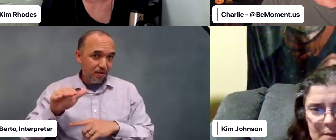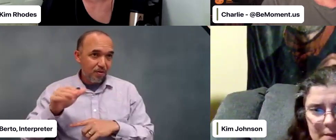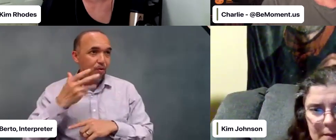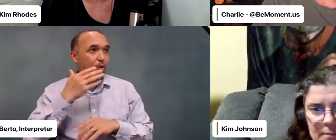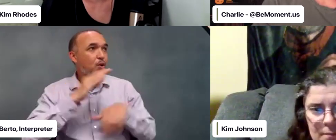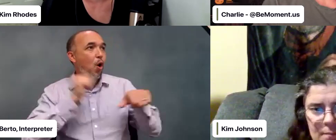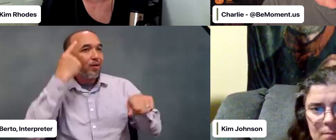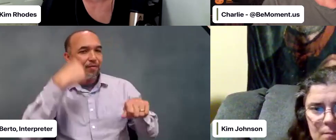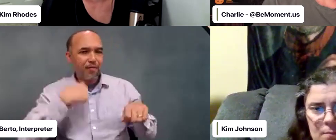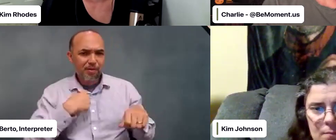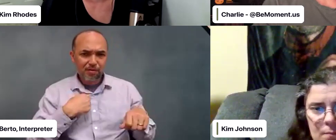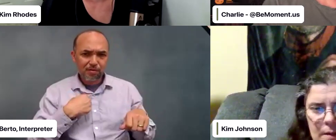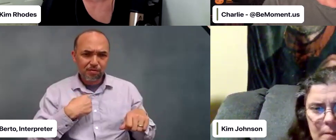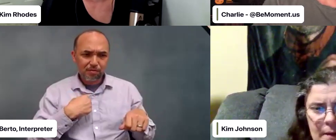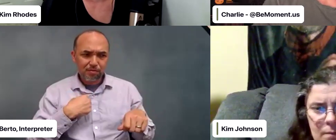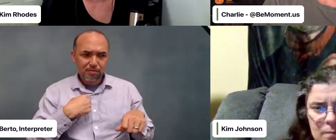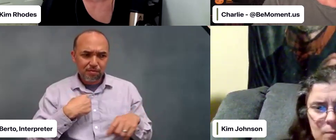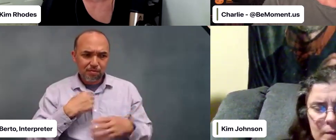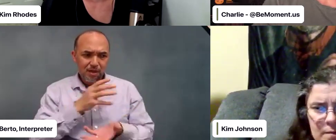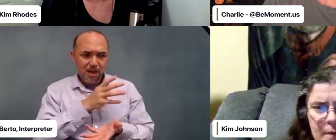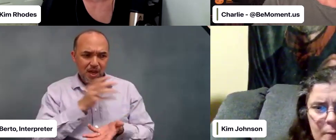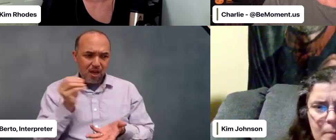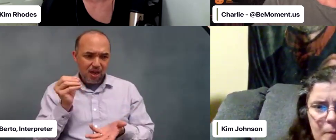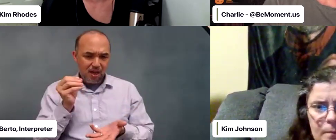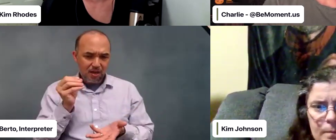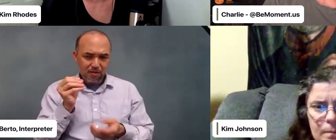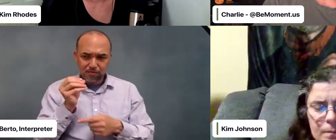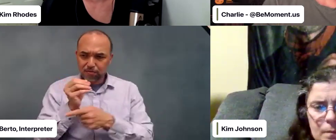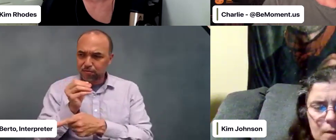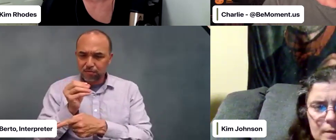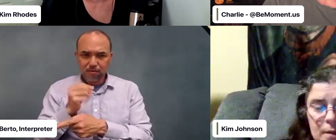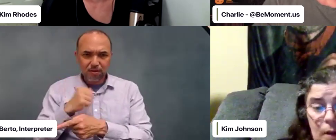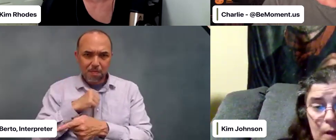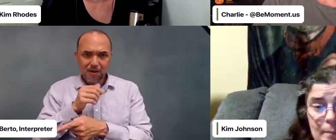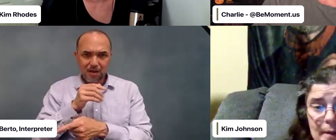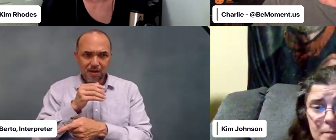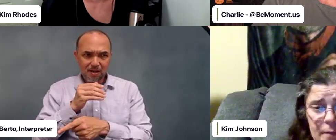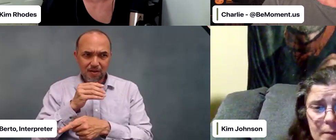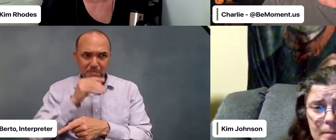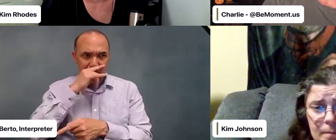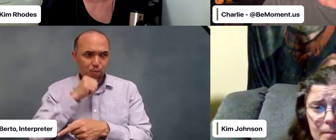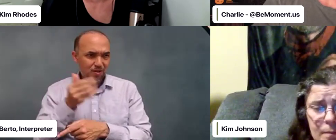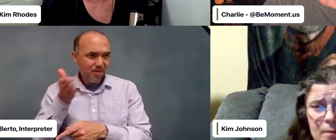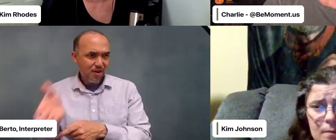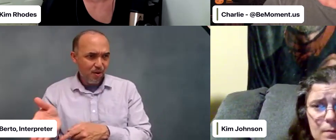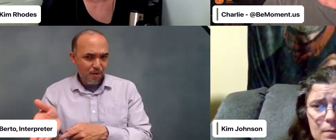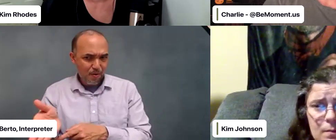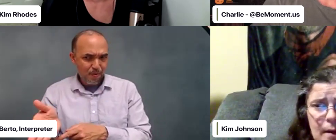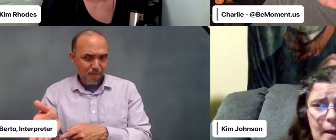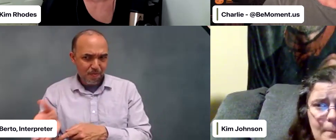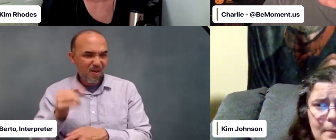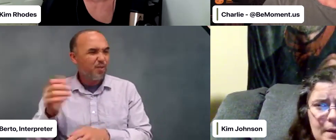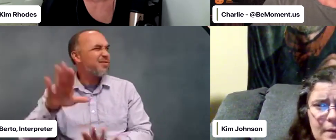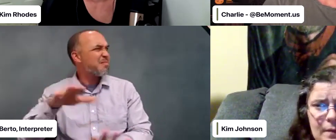said he wasn't there. He had been out with some other people. And I said, okay, went back to my room.